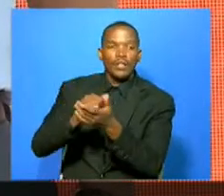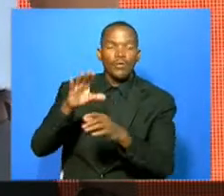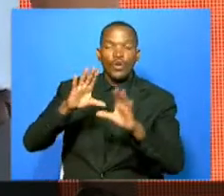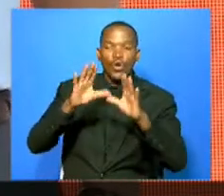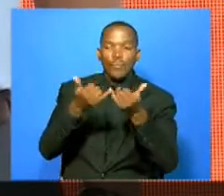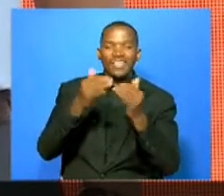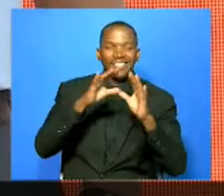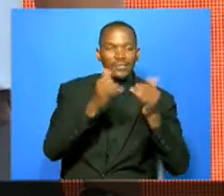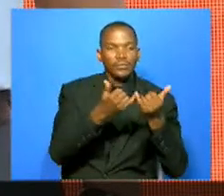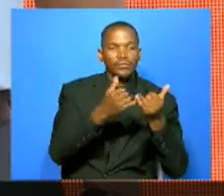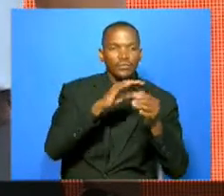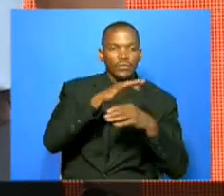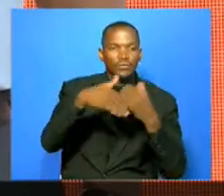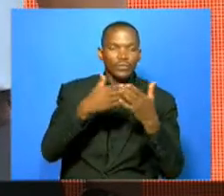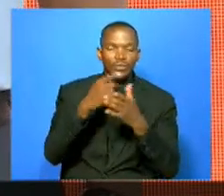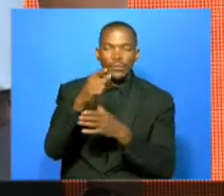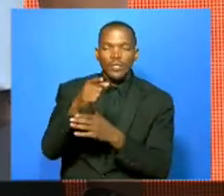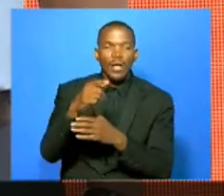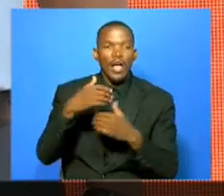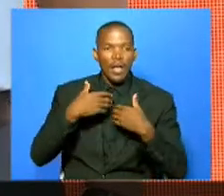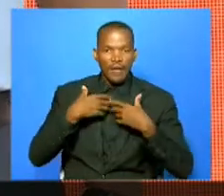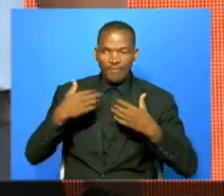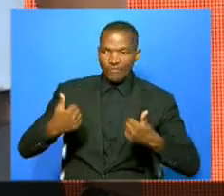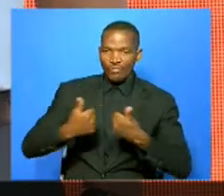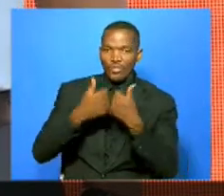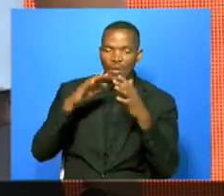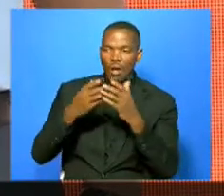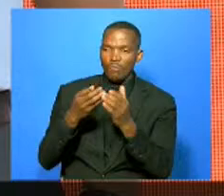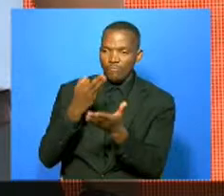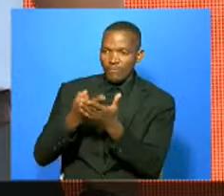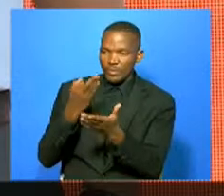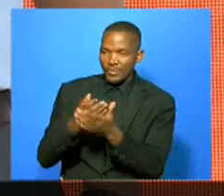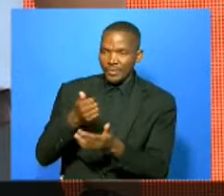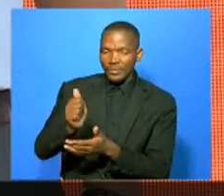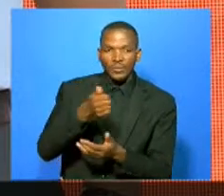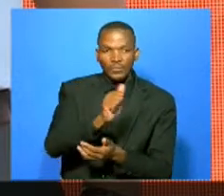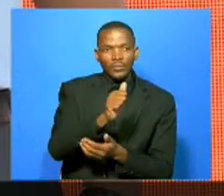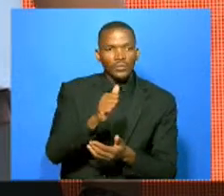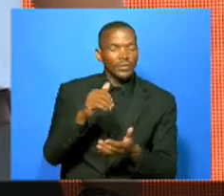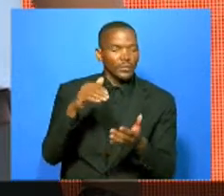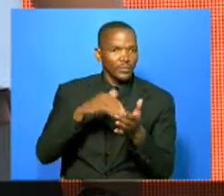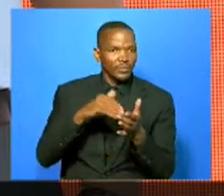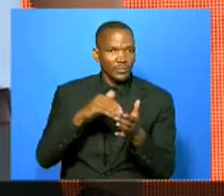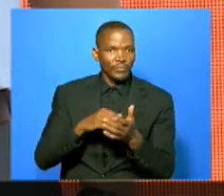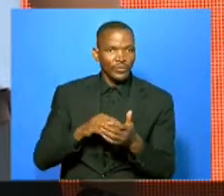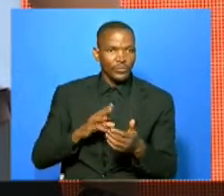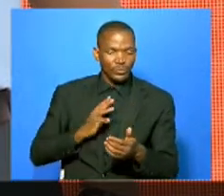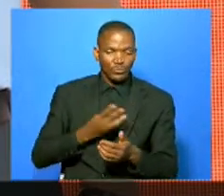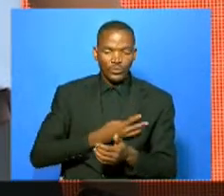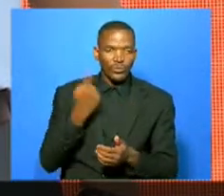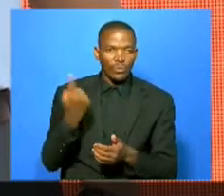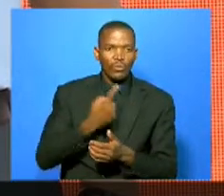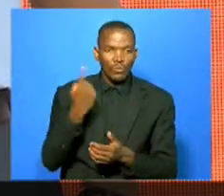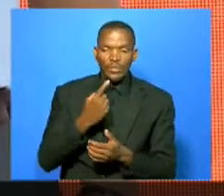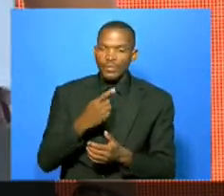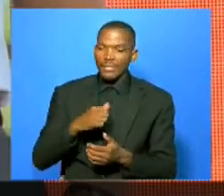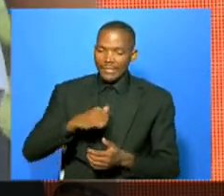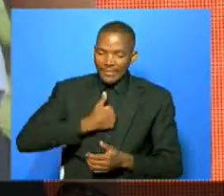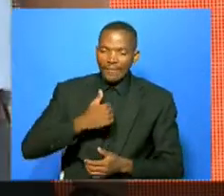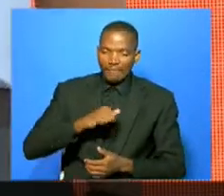the daily task of fending for themselves totaela rentere chema